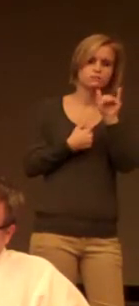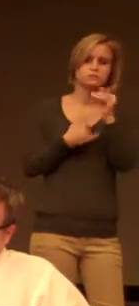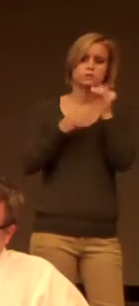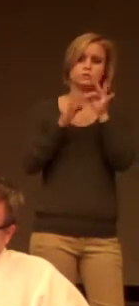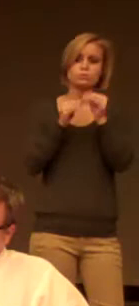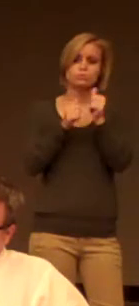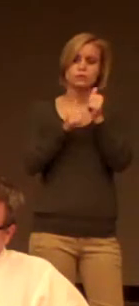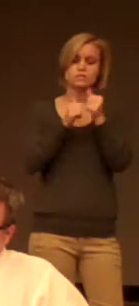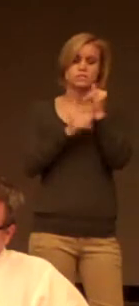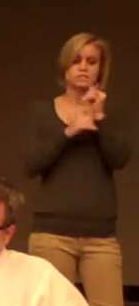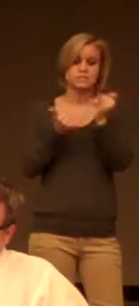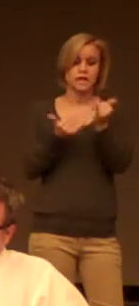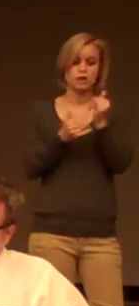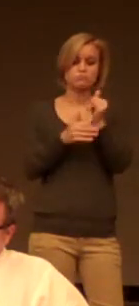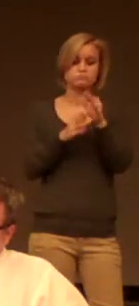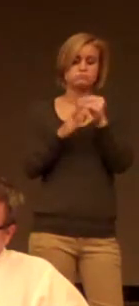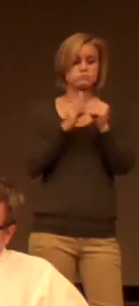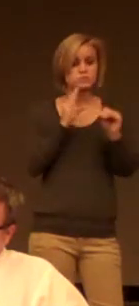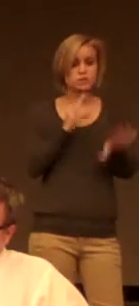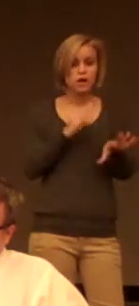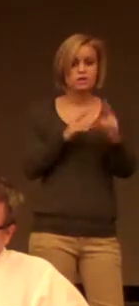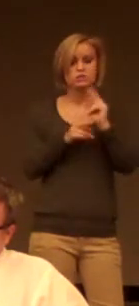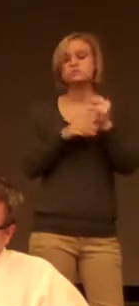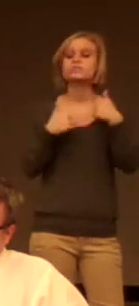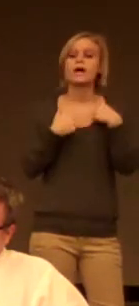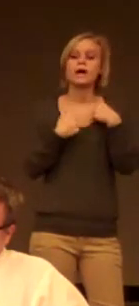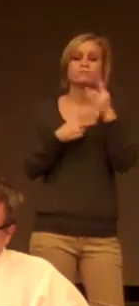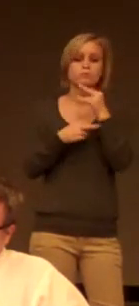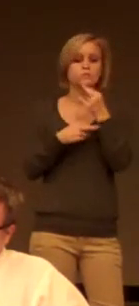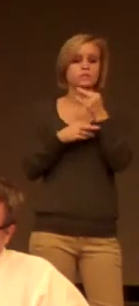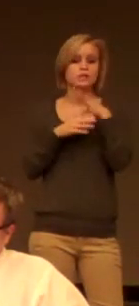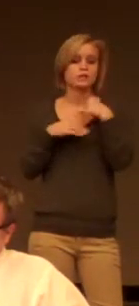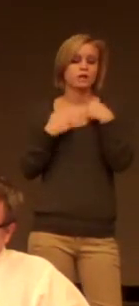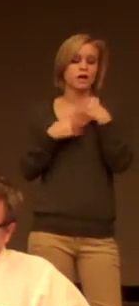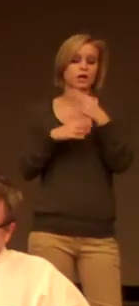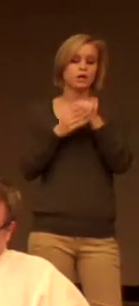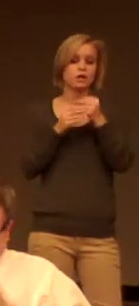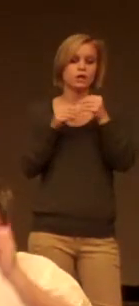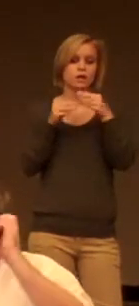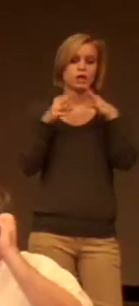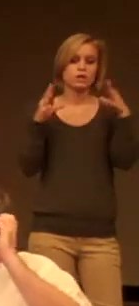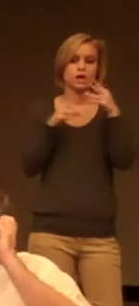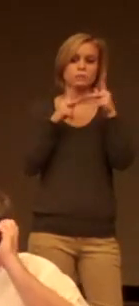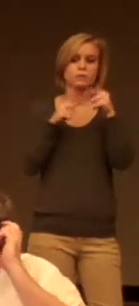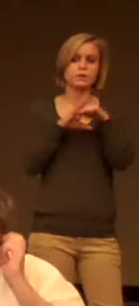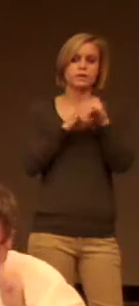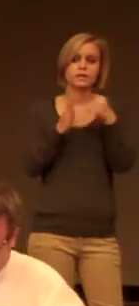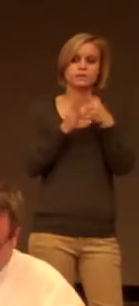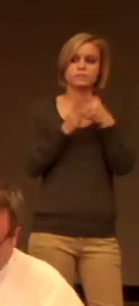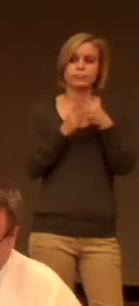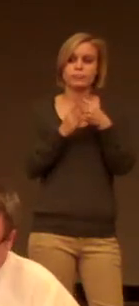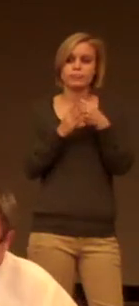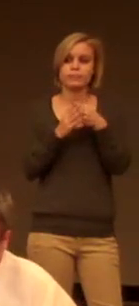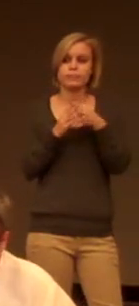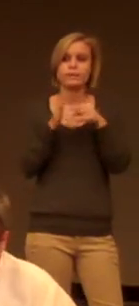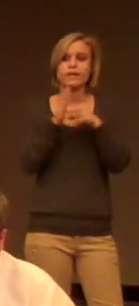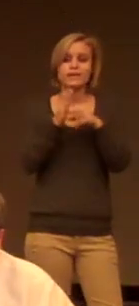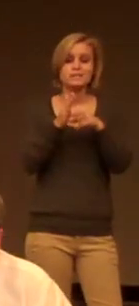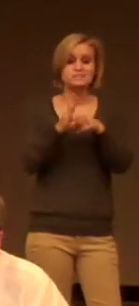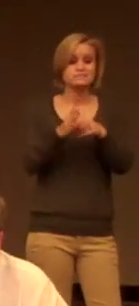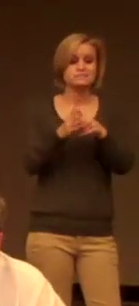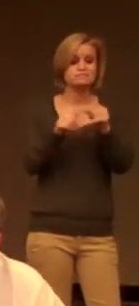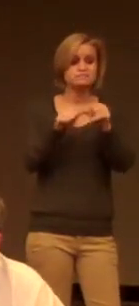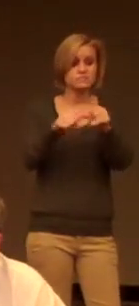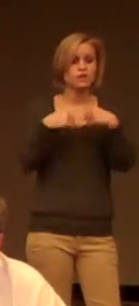gone. gone. It used to have a restaurant that had a lot of people in it. Still has a restaurant. Still has a